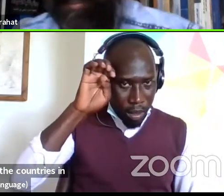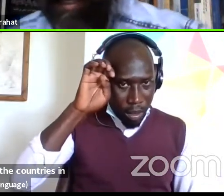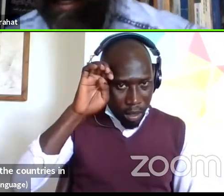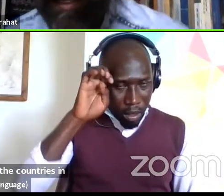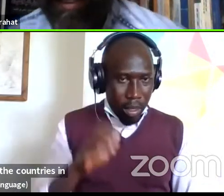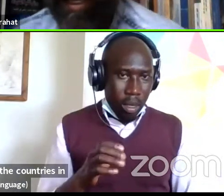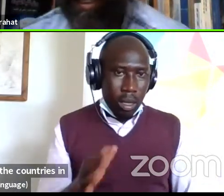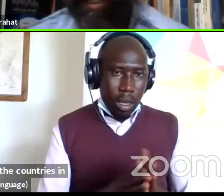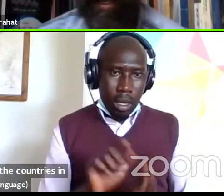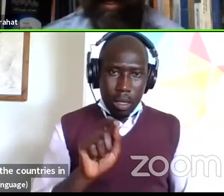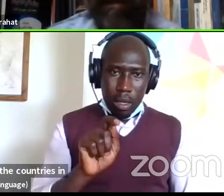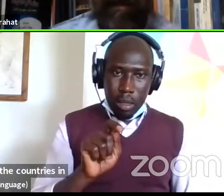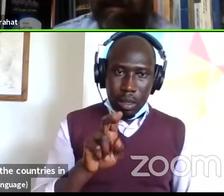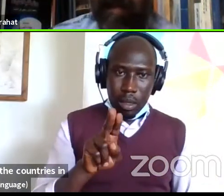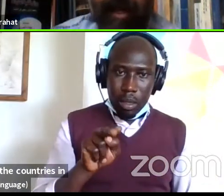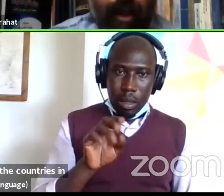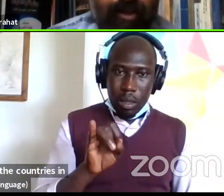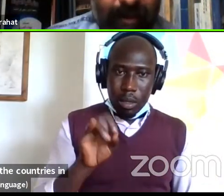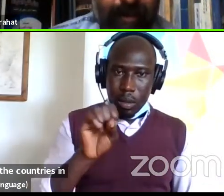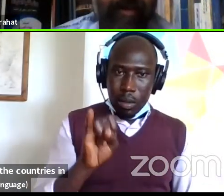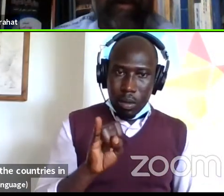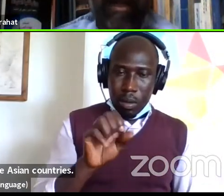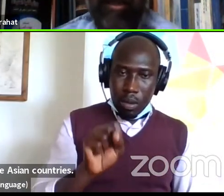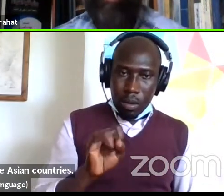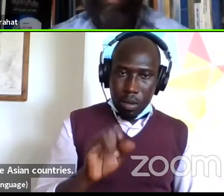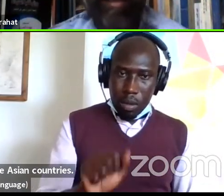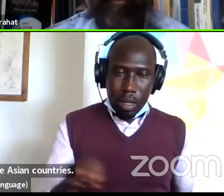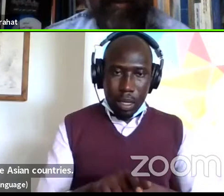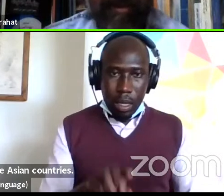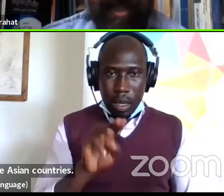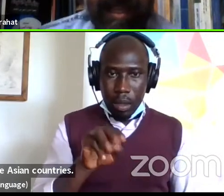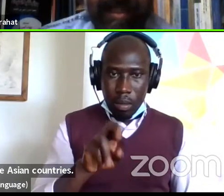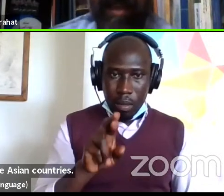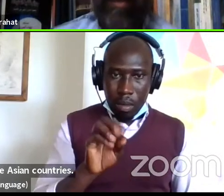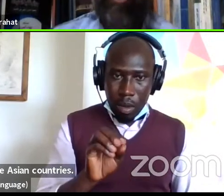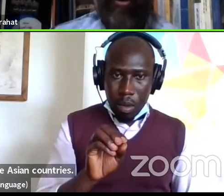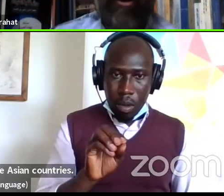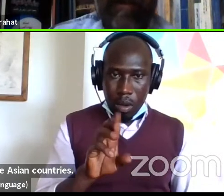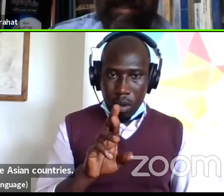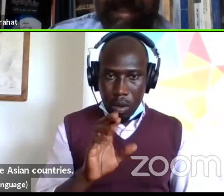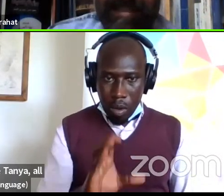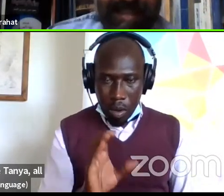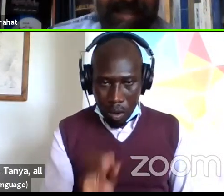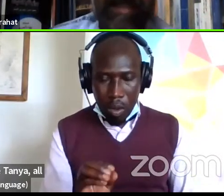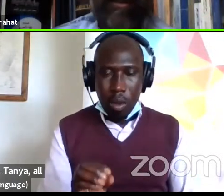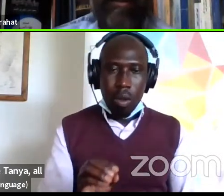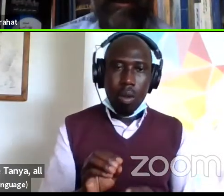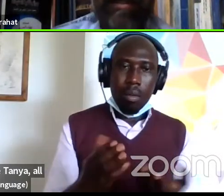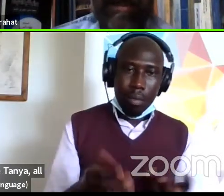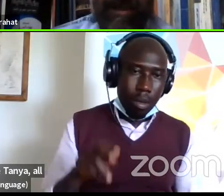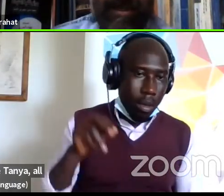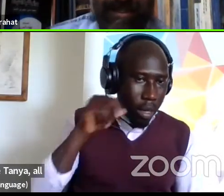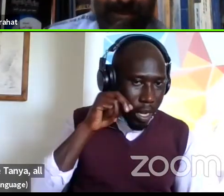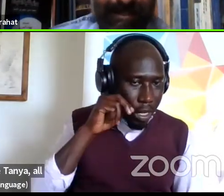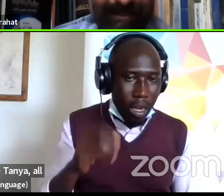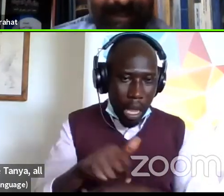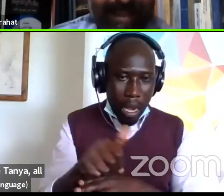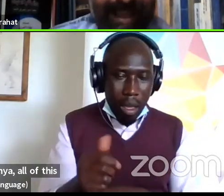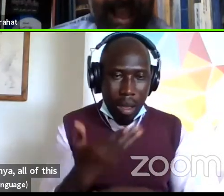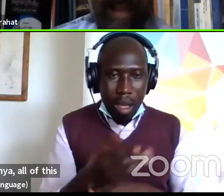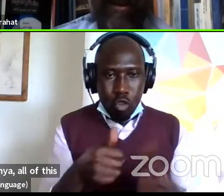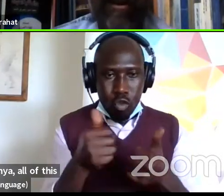and Tunisia, and also Morocco, Algeria, or Mauritania, all of these countries has a very good